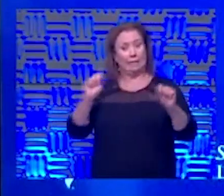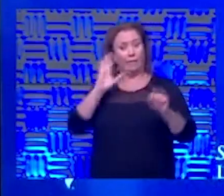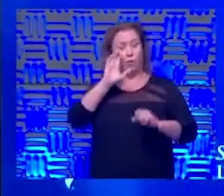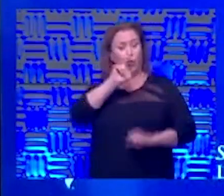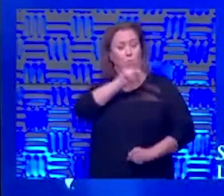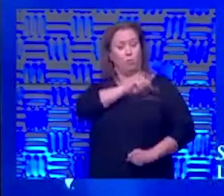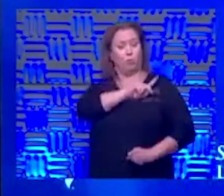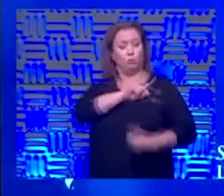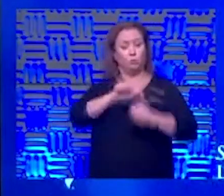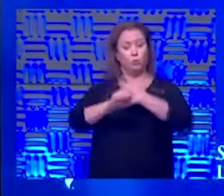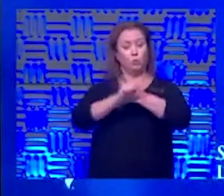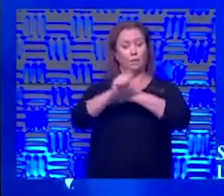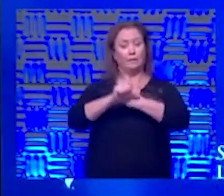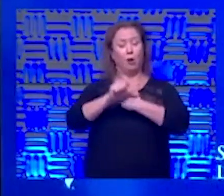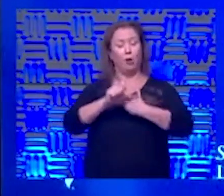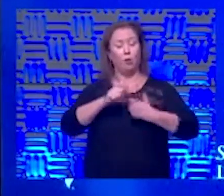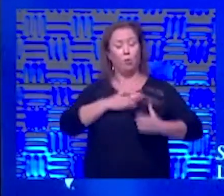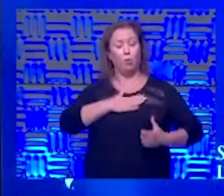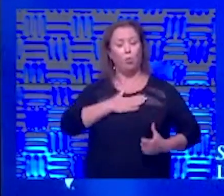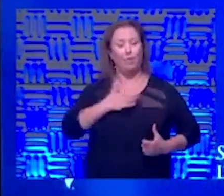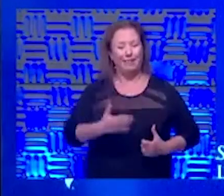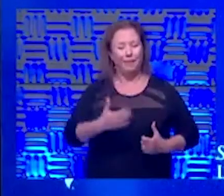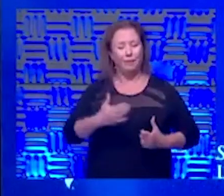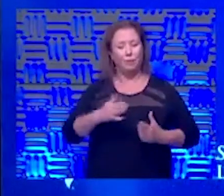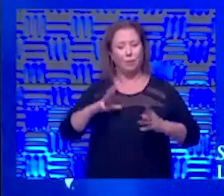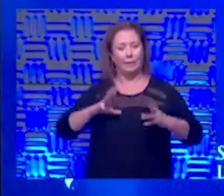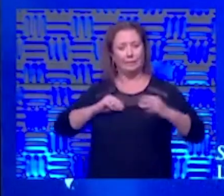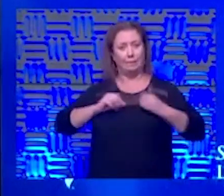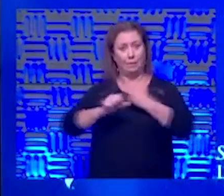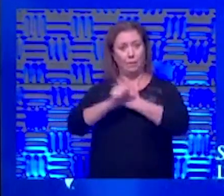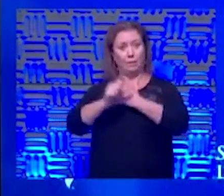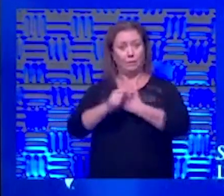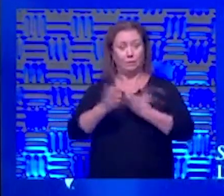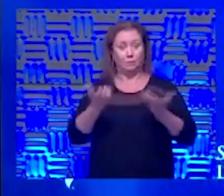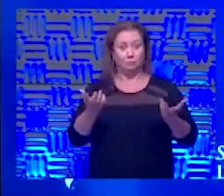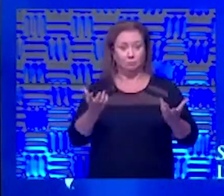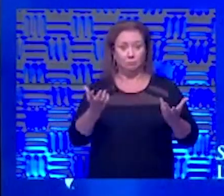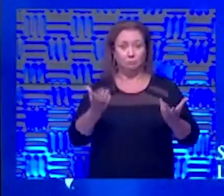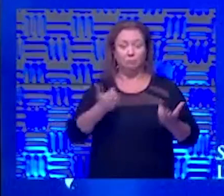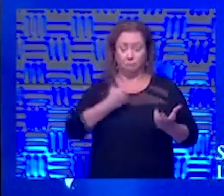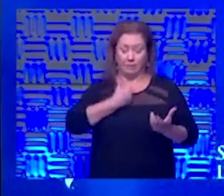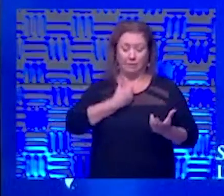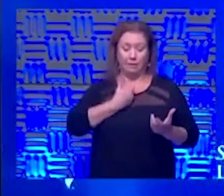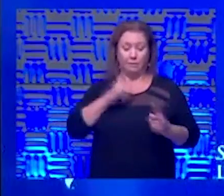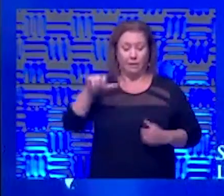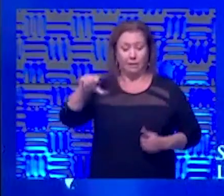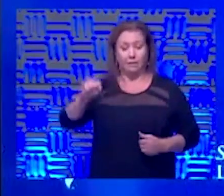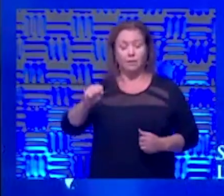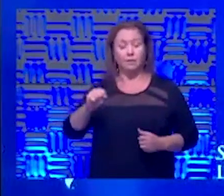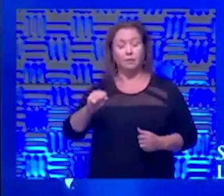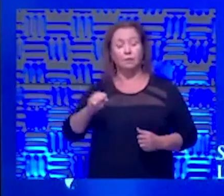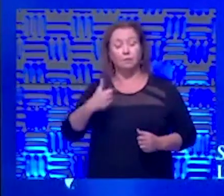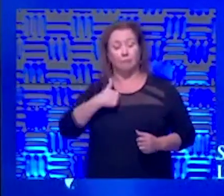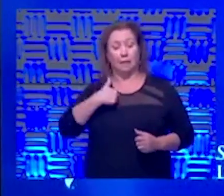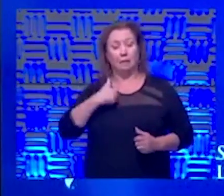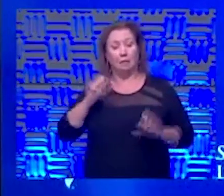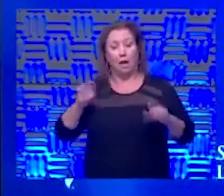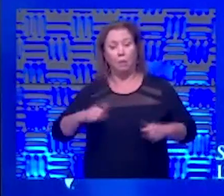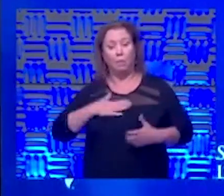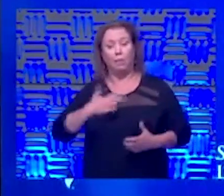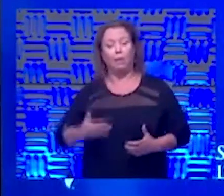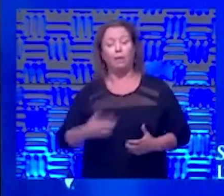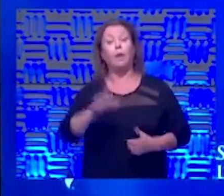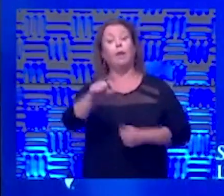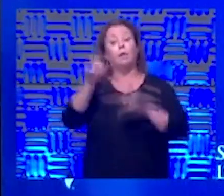are you willing to take that equation and run with it? I am, and others are. What you have to do is just to make